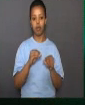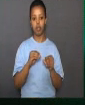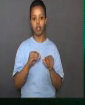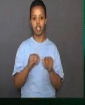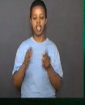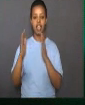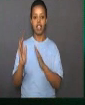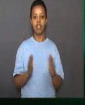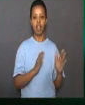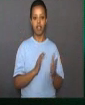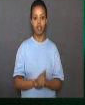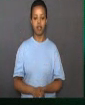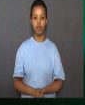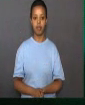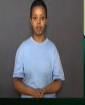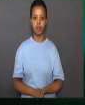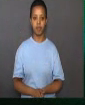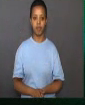Students, let's get ready.